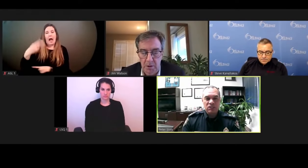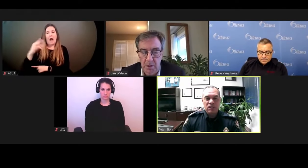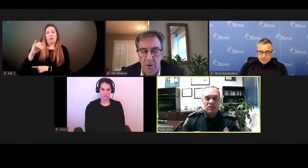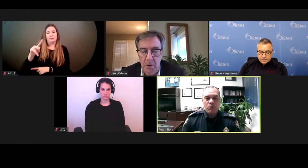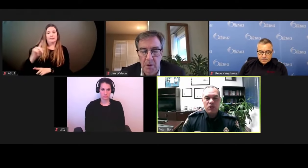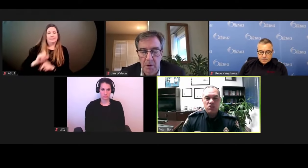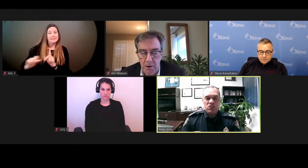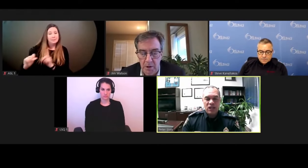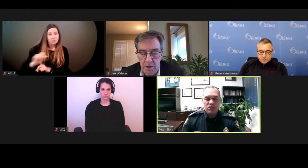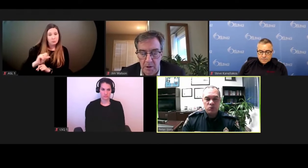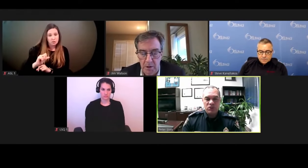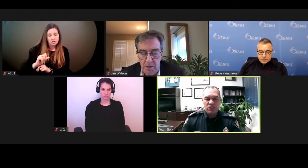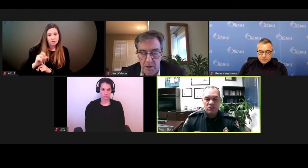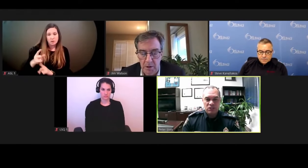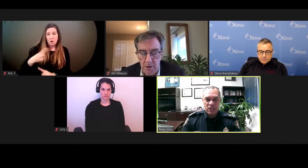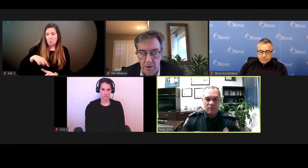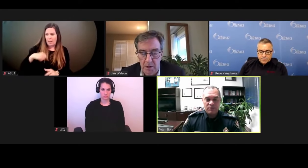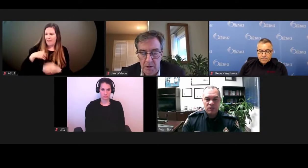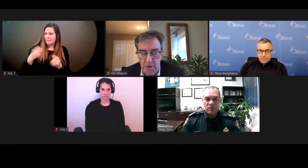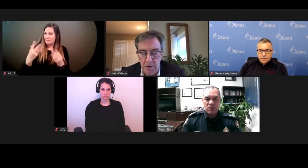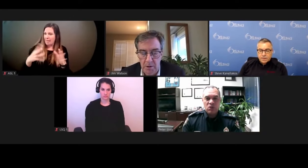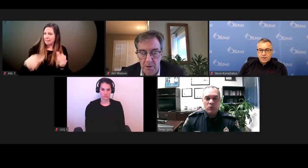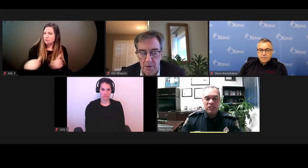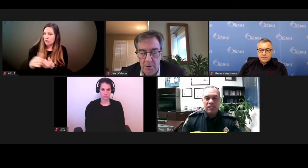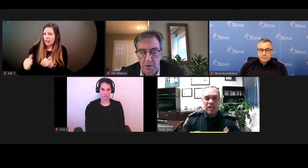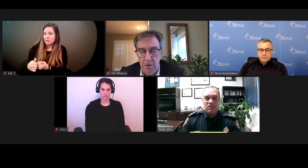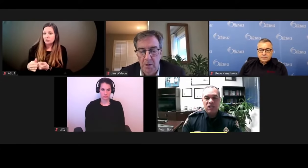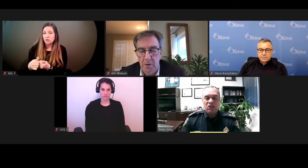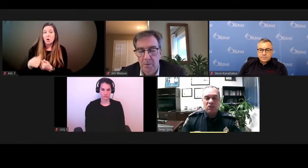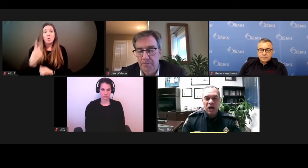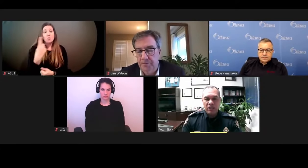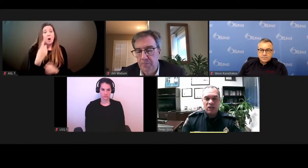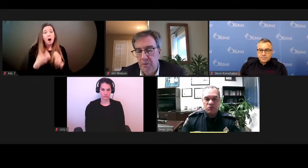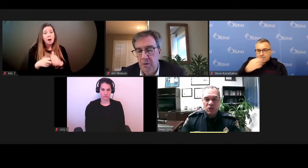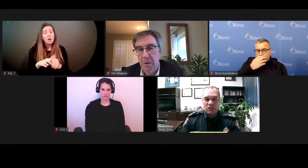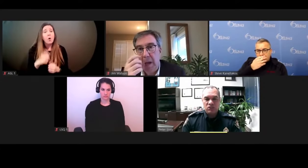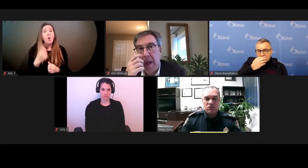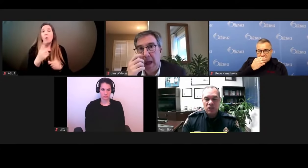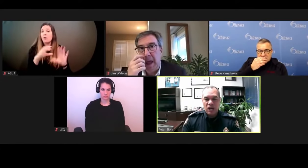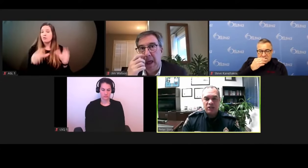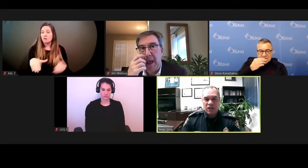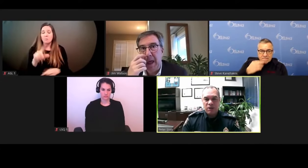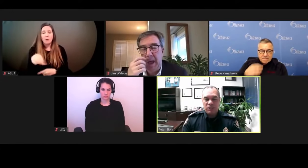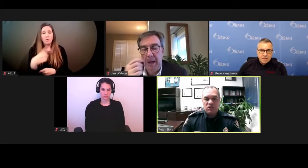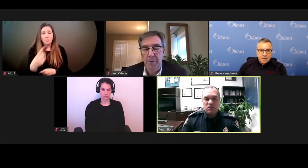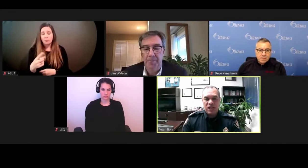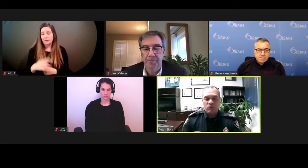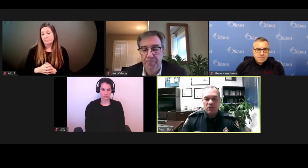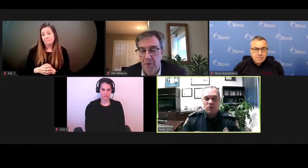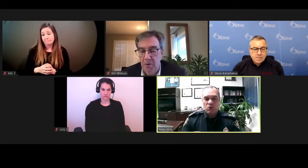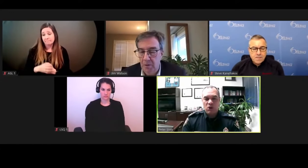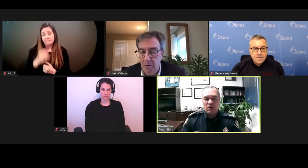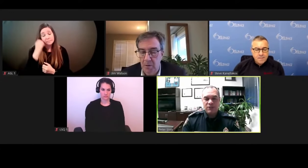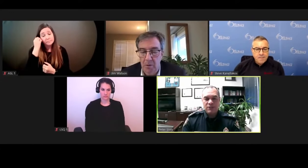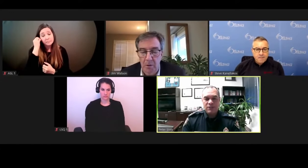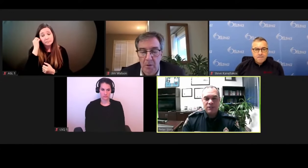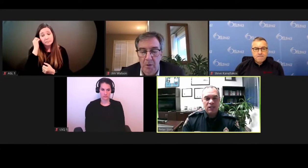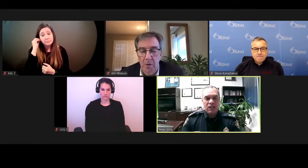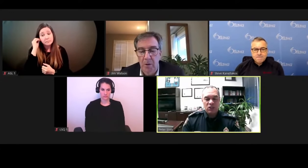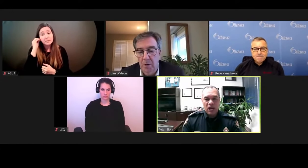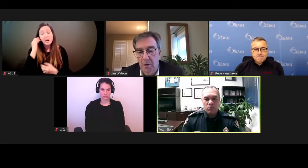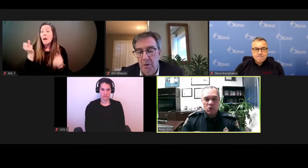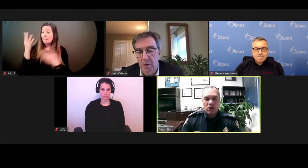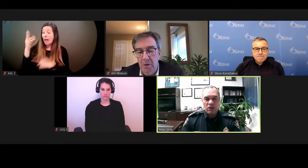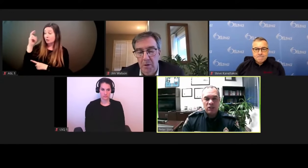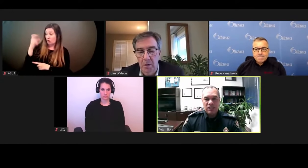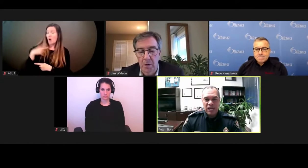context that we are challenged with here today. We did get a lot of trucks to not come into the downtown core. A